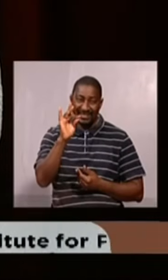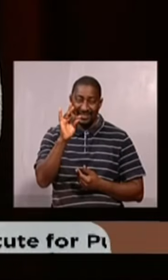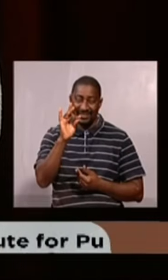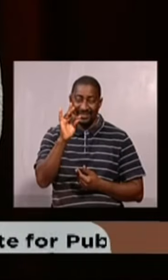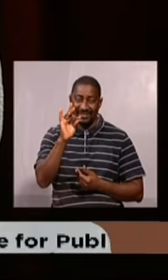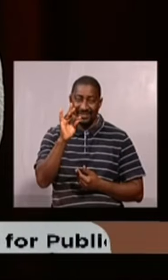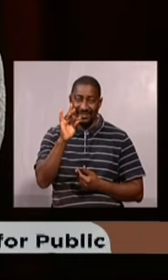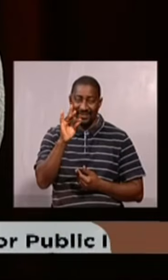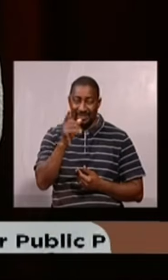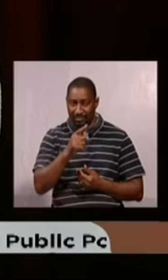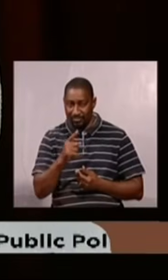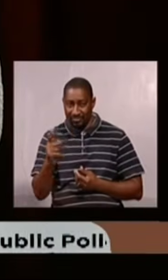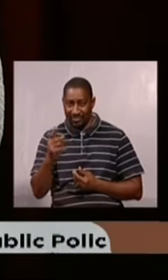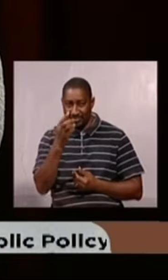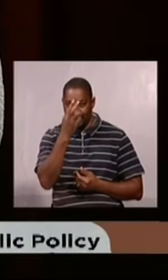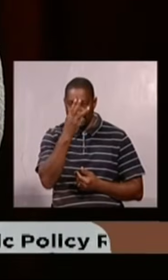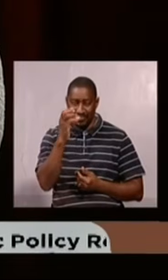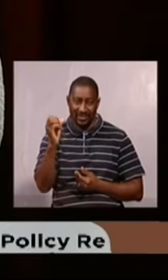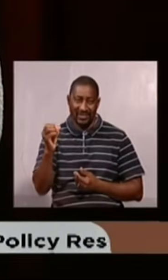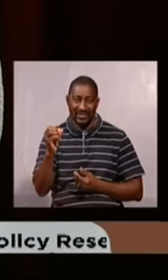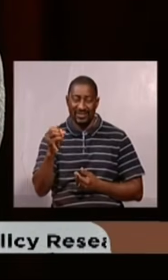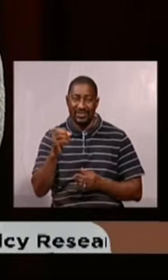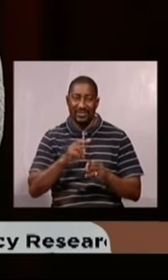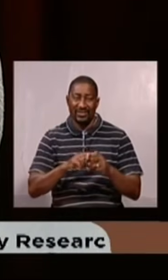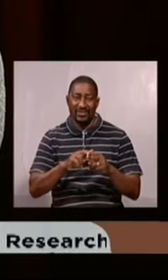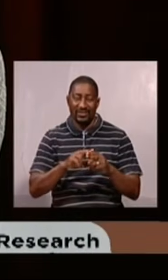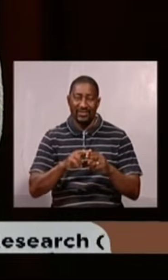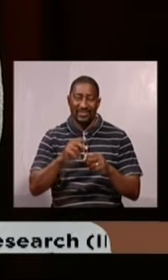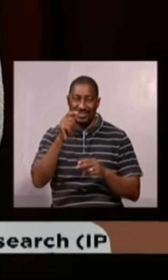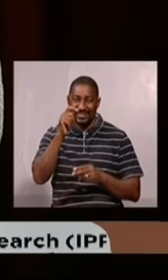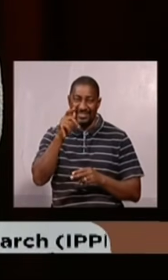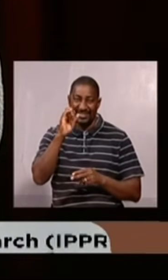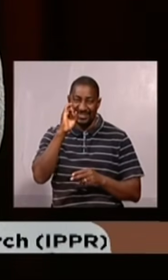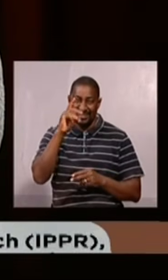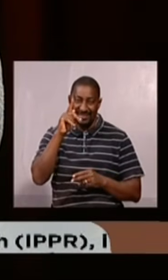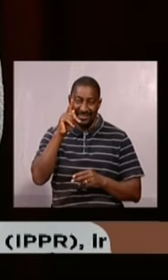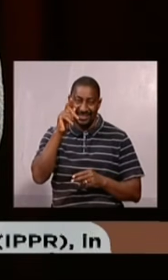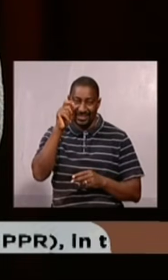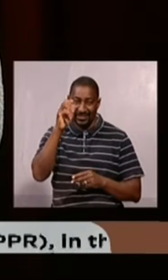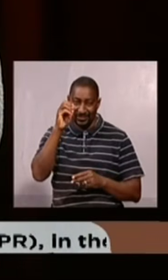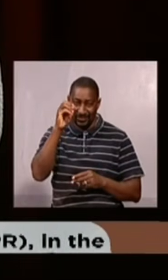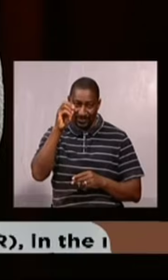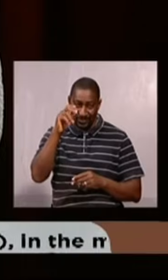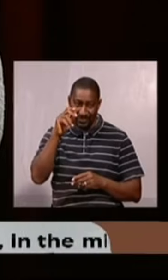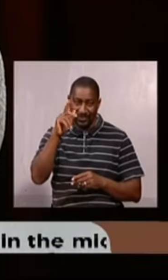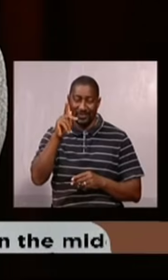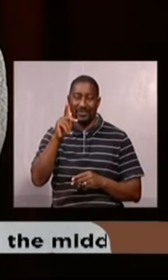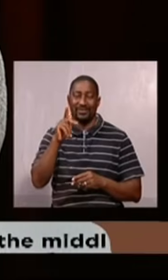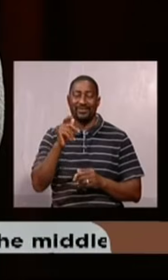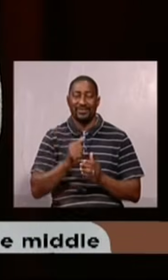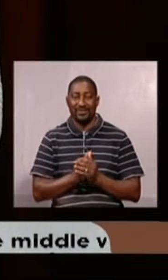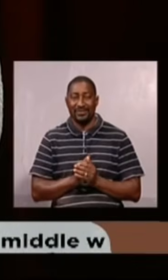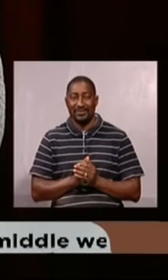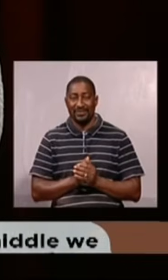TikTok. And I don't think there's any political party that's really on TikTok prominently out there. Yeah. And that is part of the